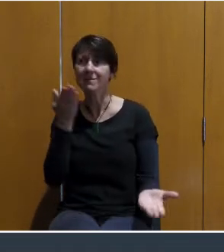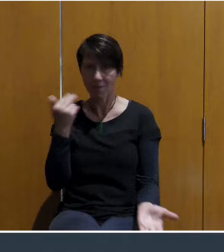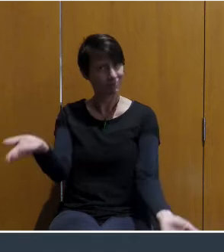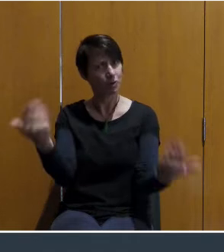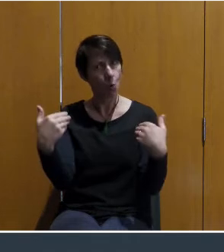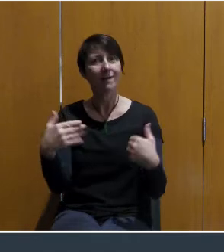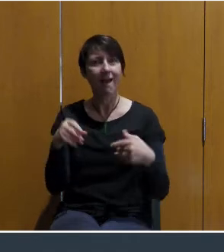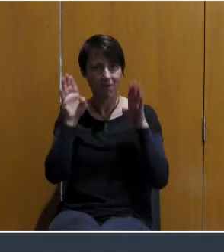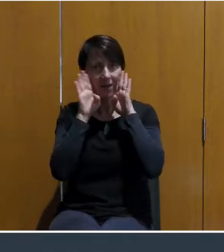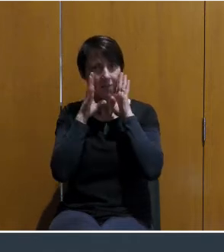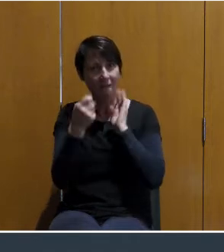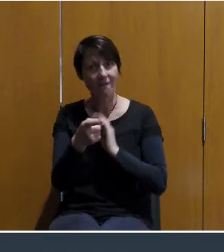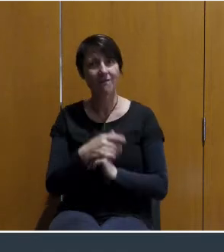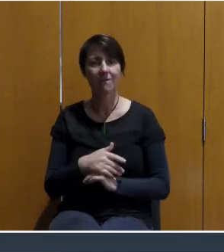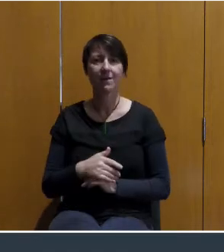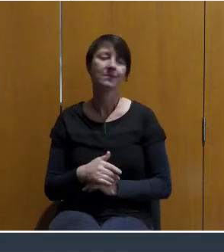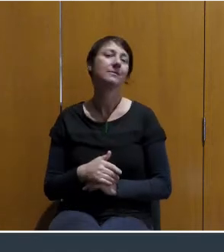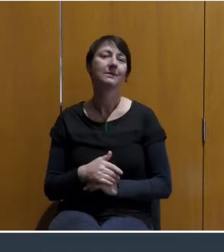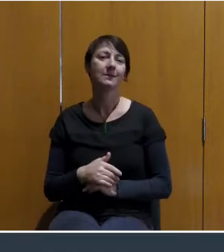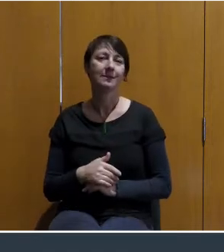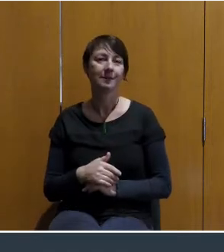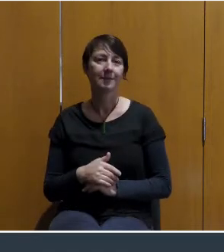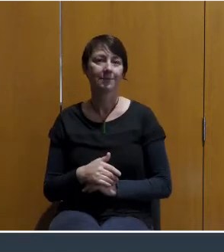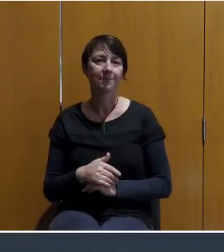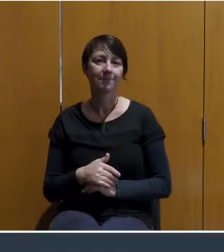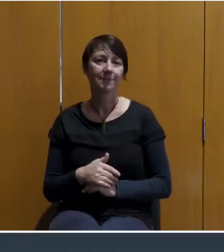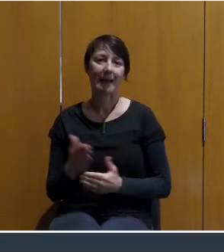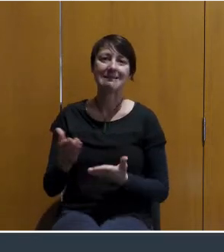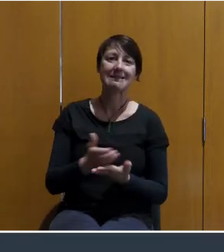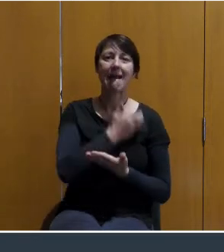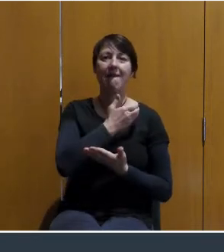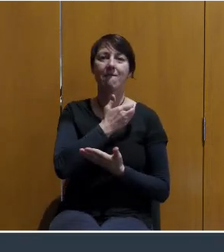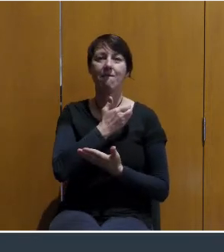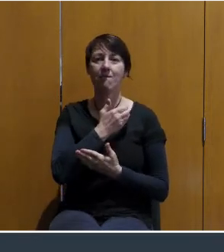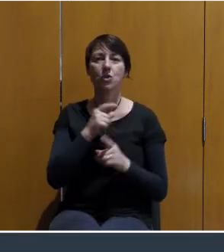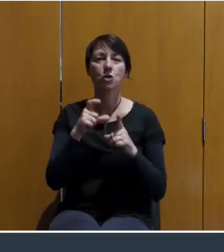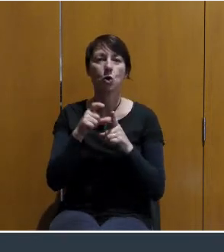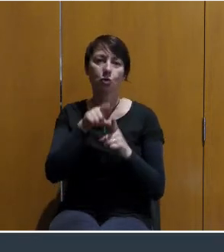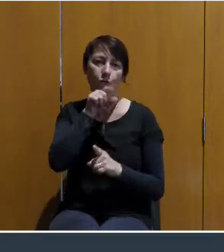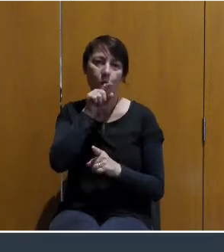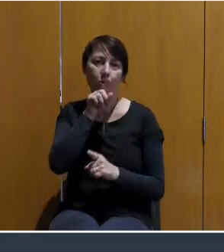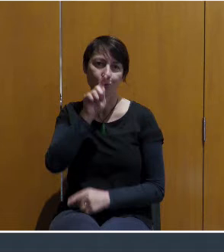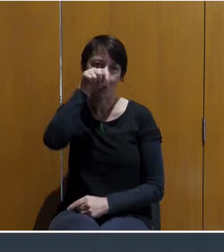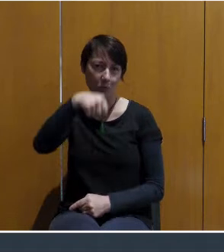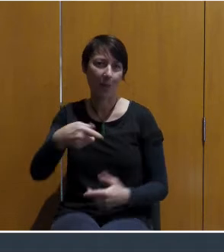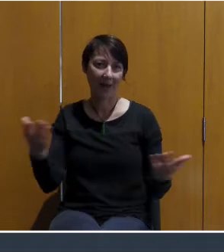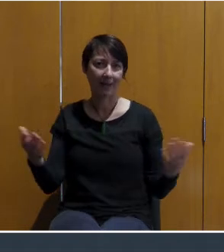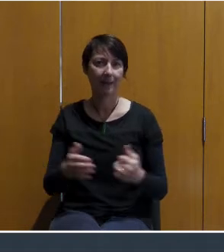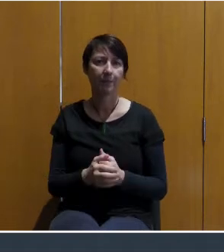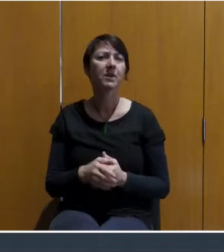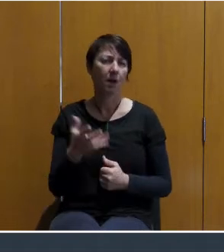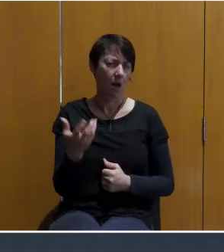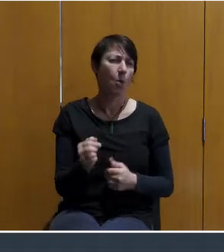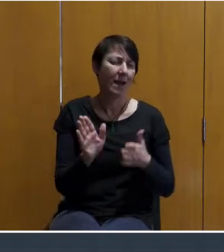Yeah, Save the Dotterels Hawke's Bay. It's a closed group because we got some people